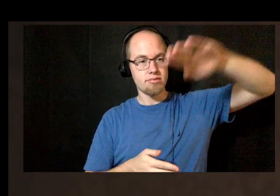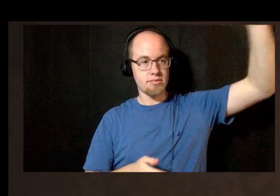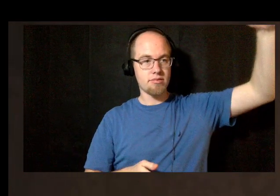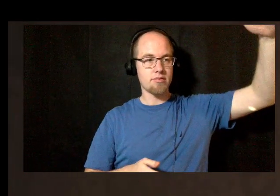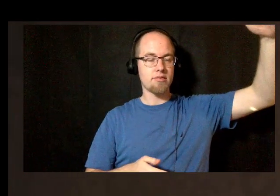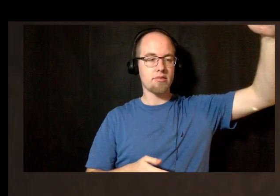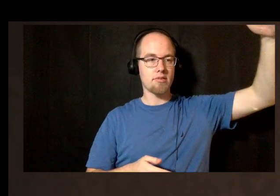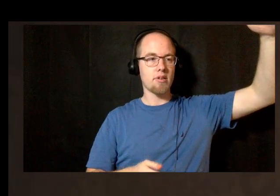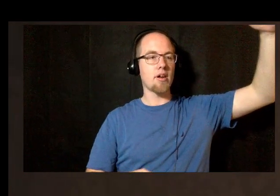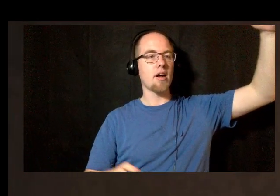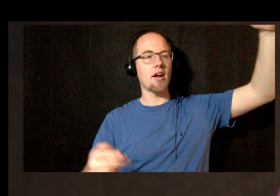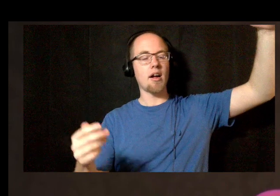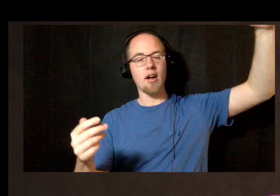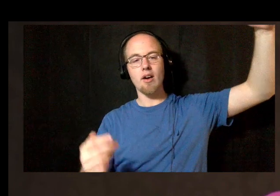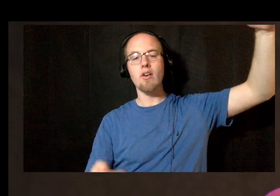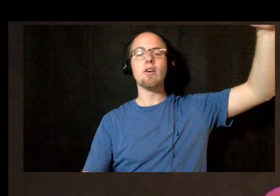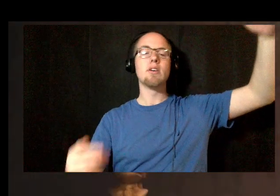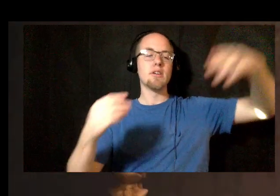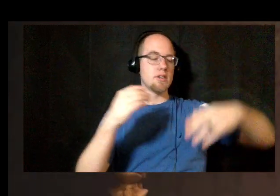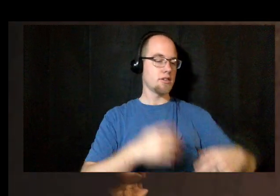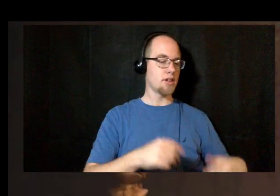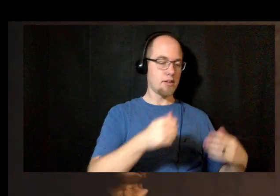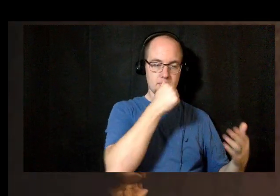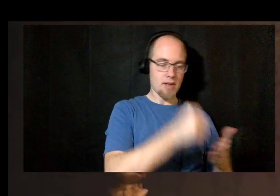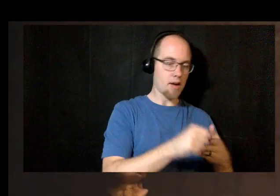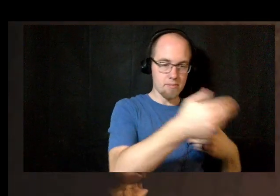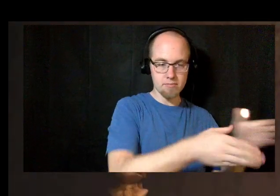the windscreen of an Audi,